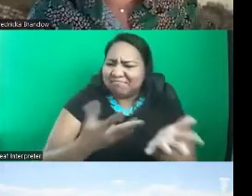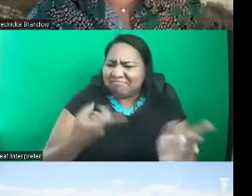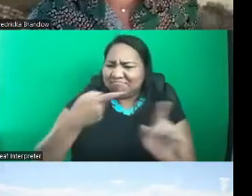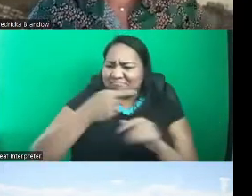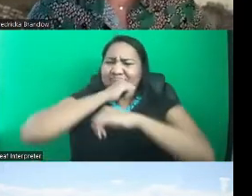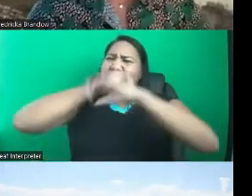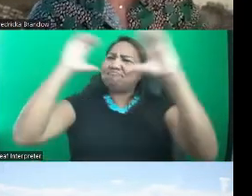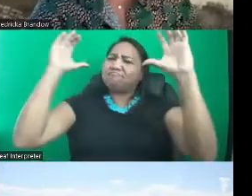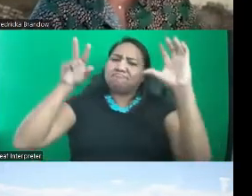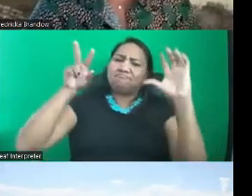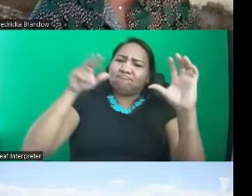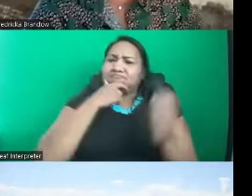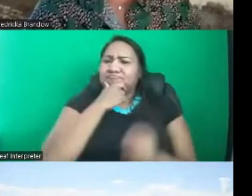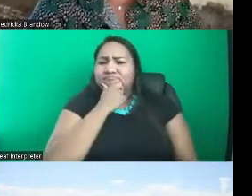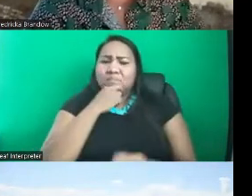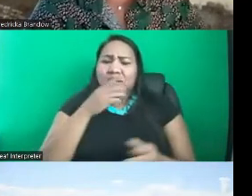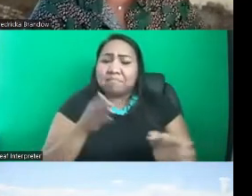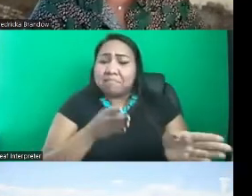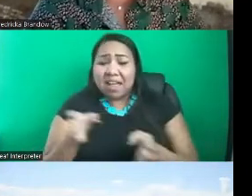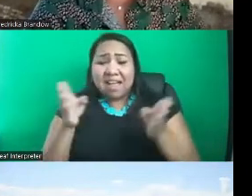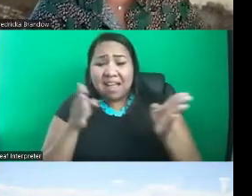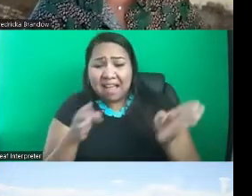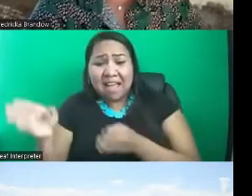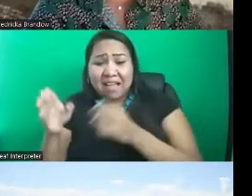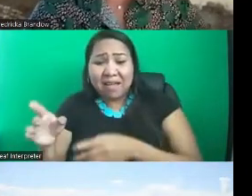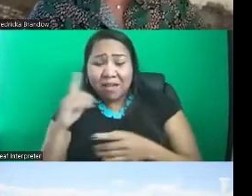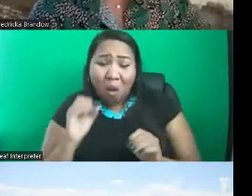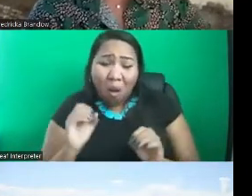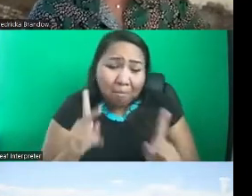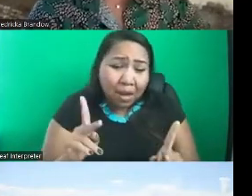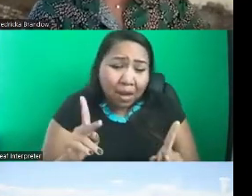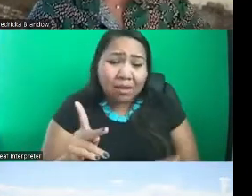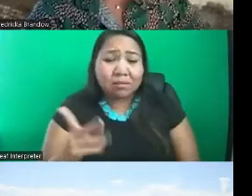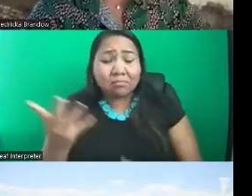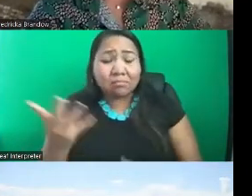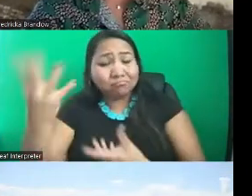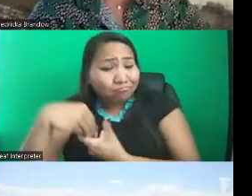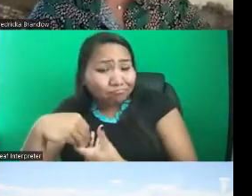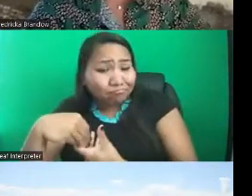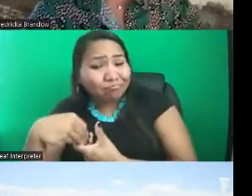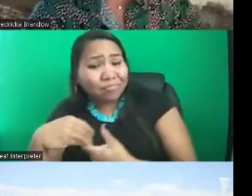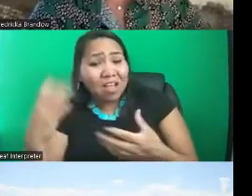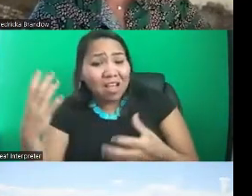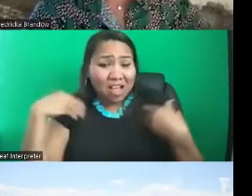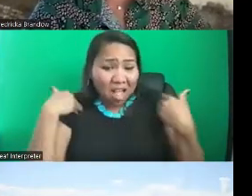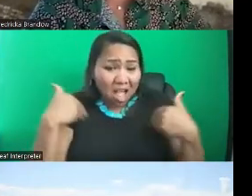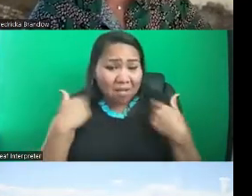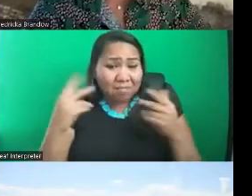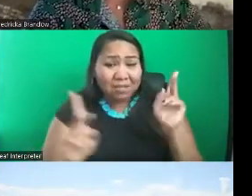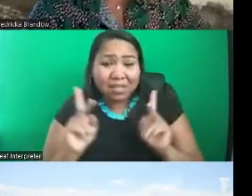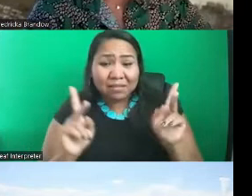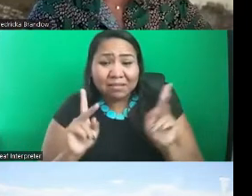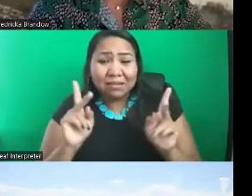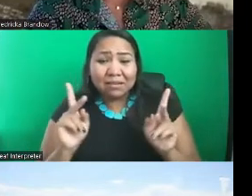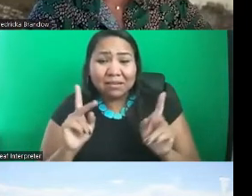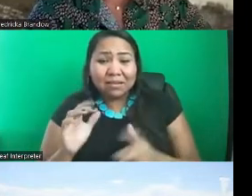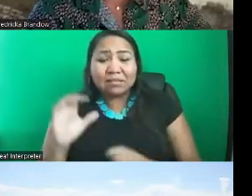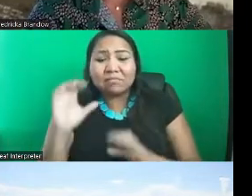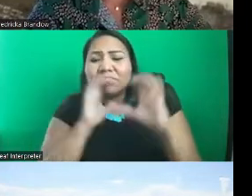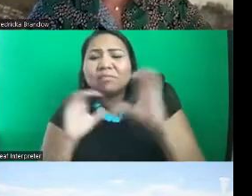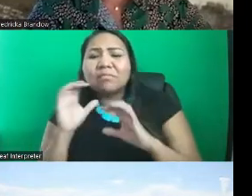planning for opportunities to engage our youth and those pursuing higher education. And it really starts